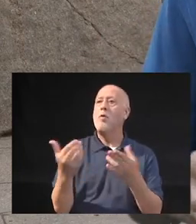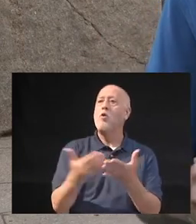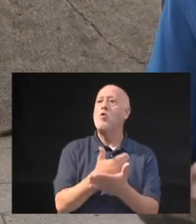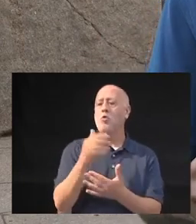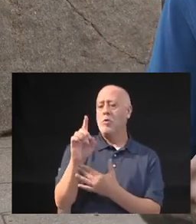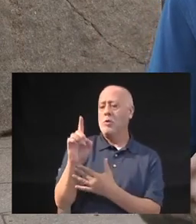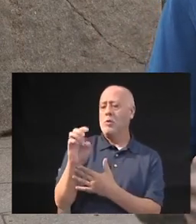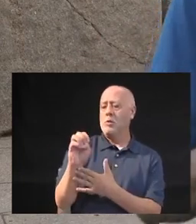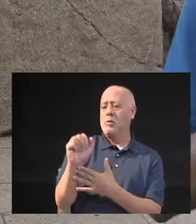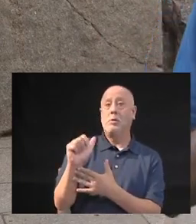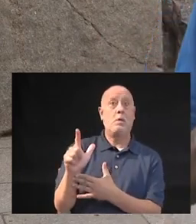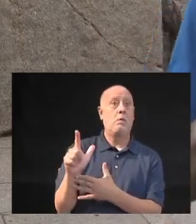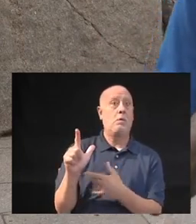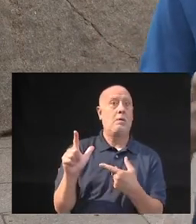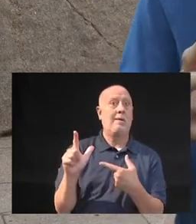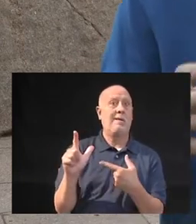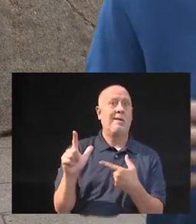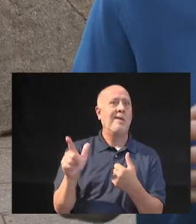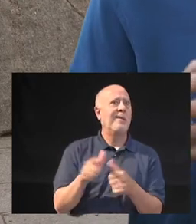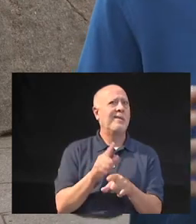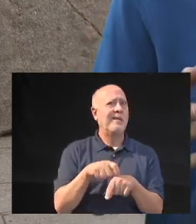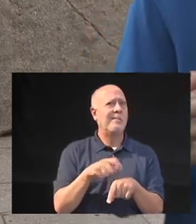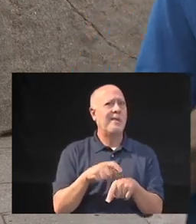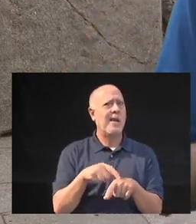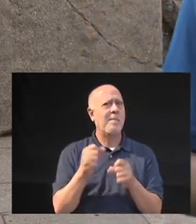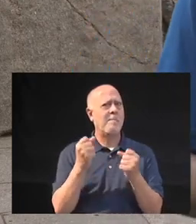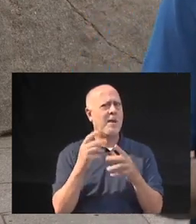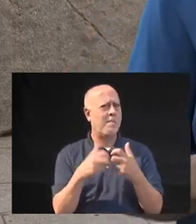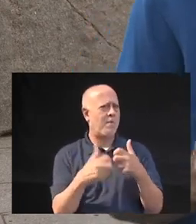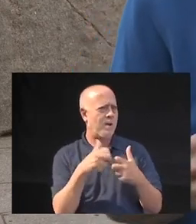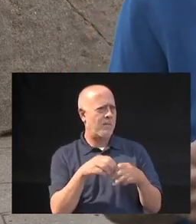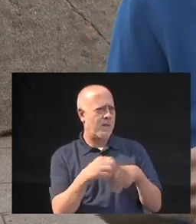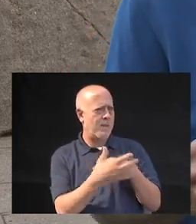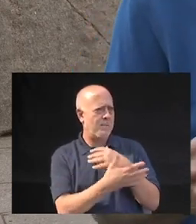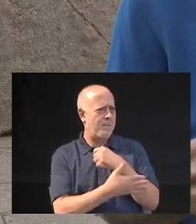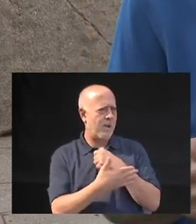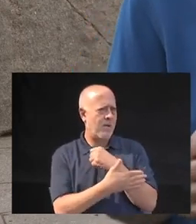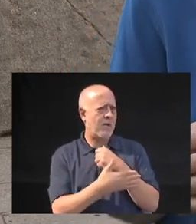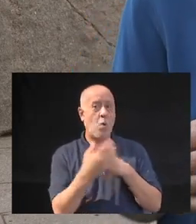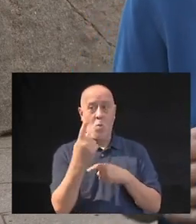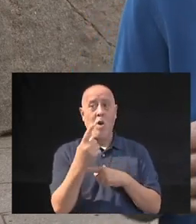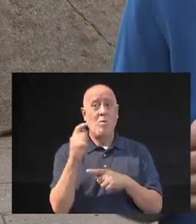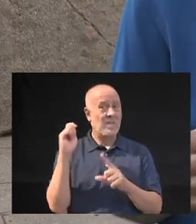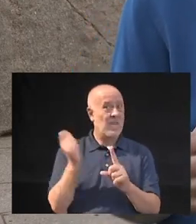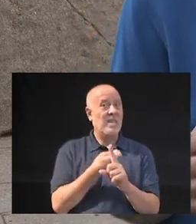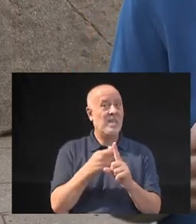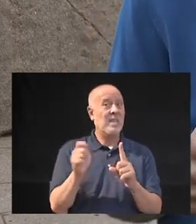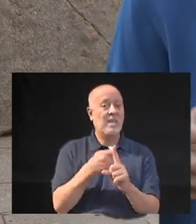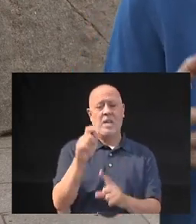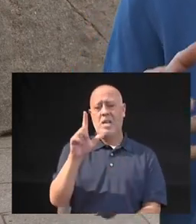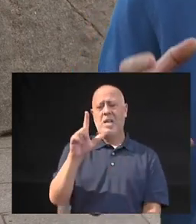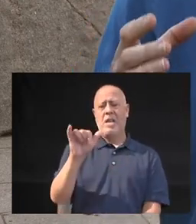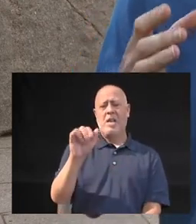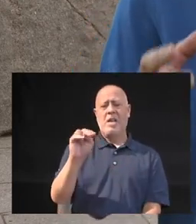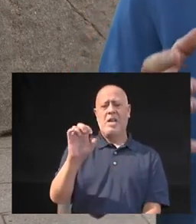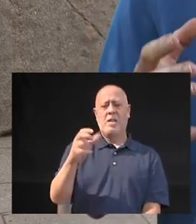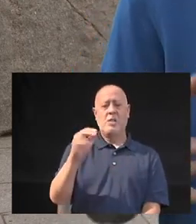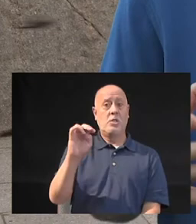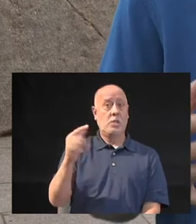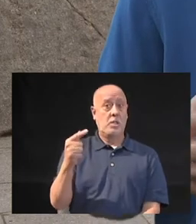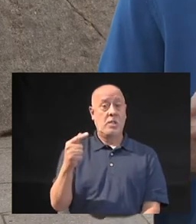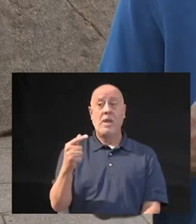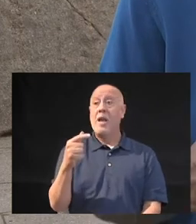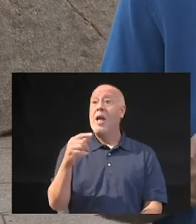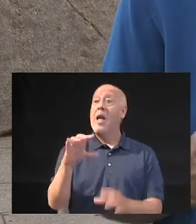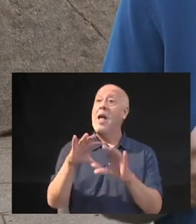Deal. Now, at the same time, there were other problems in America. One of those was lynching. In the 1930s, African-American